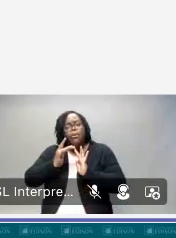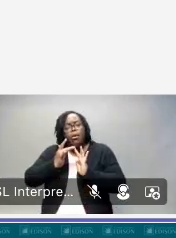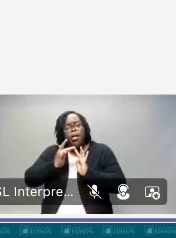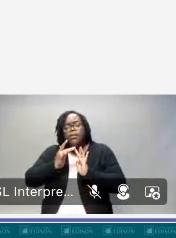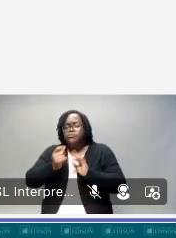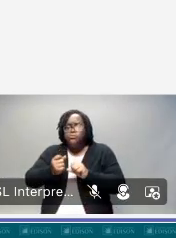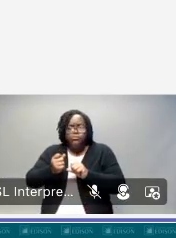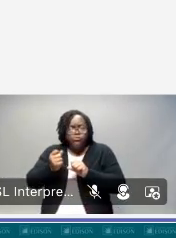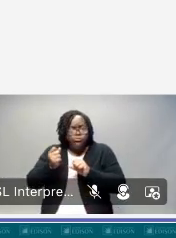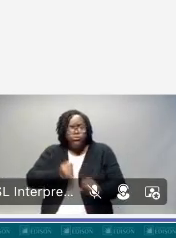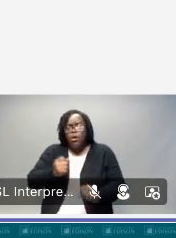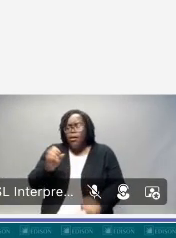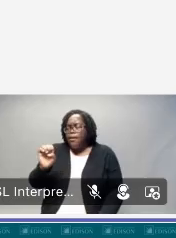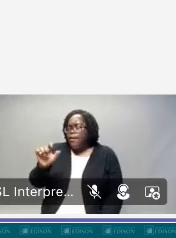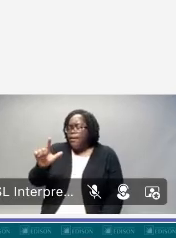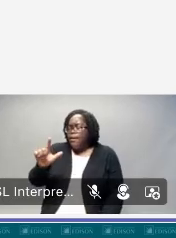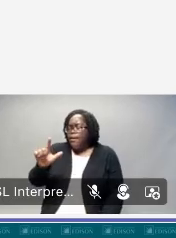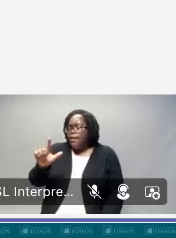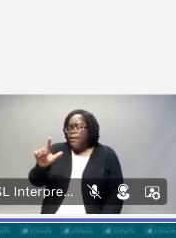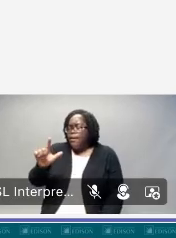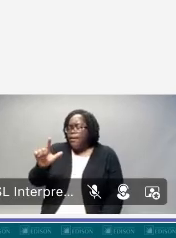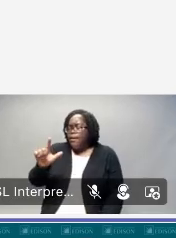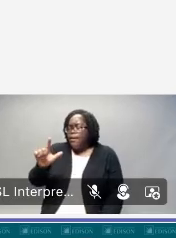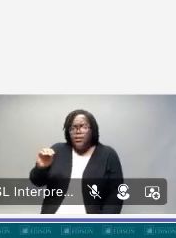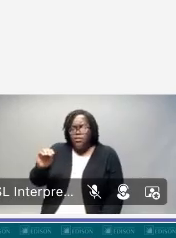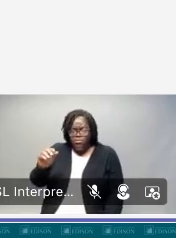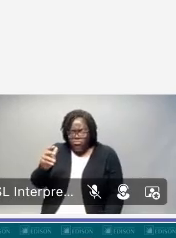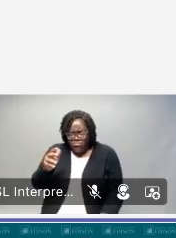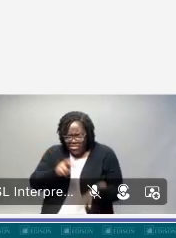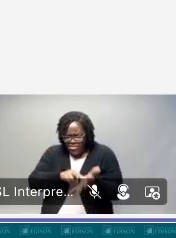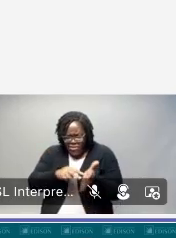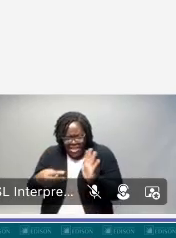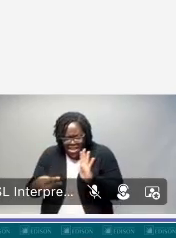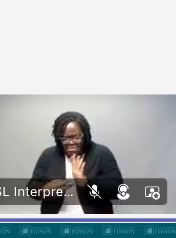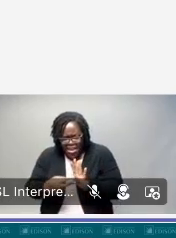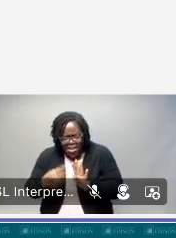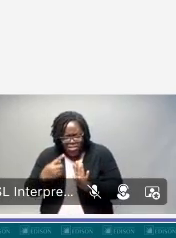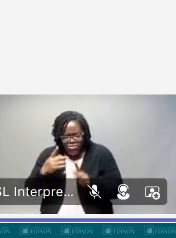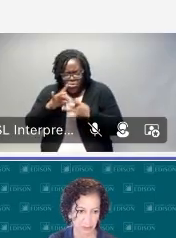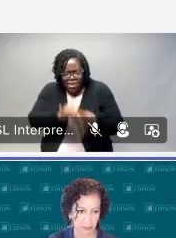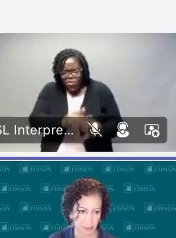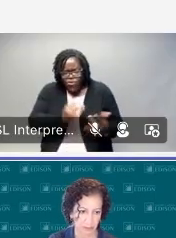strong El Nino condition. Can you translate what that implies for fire season?